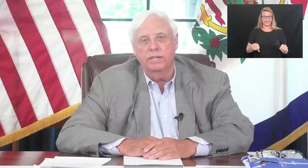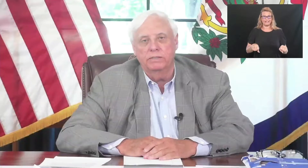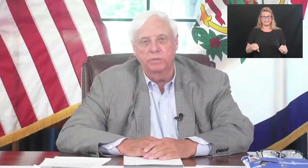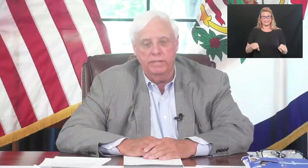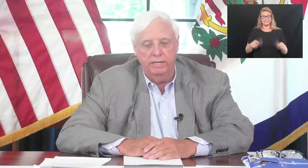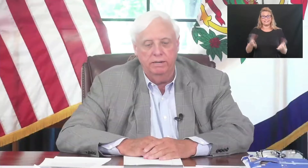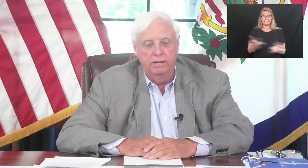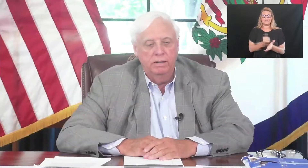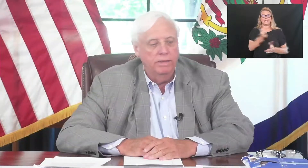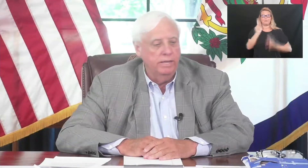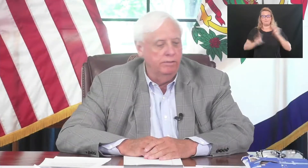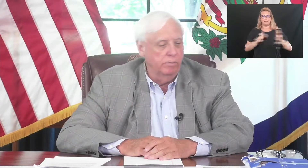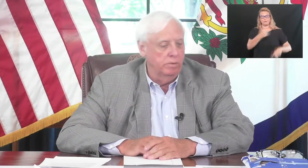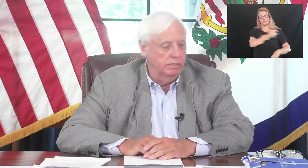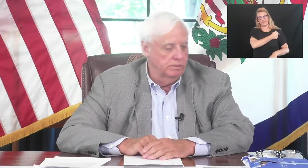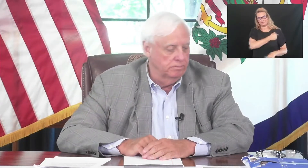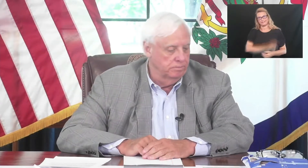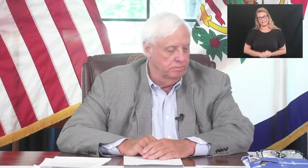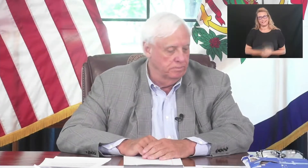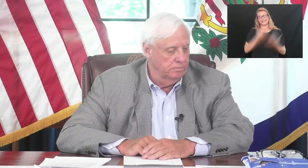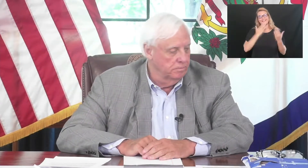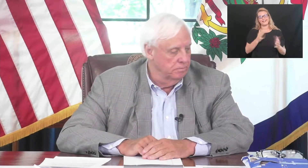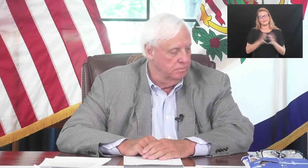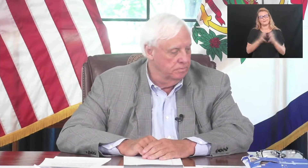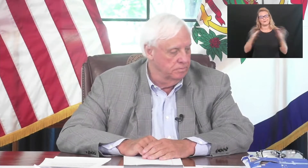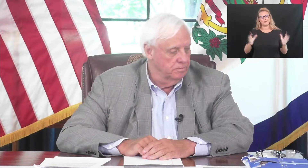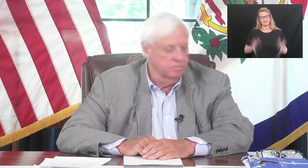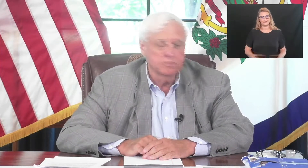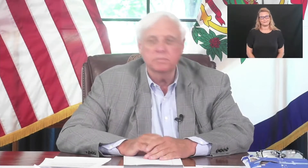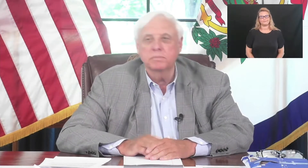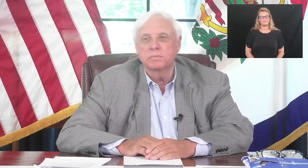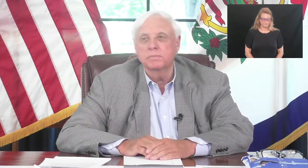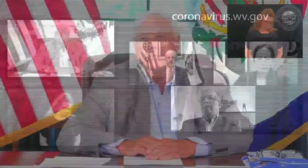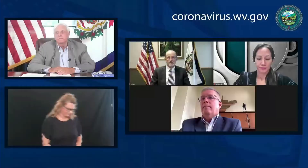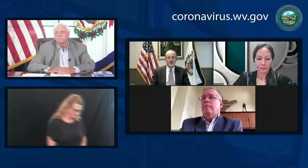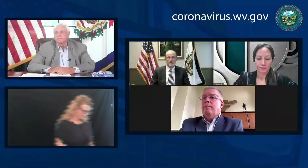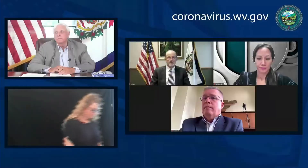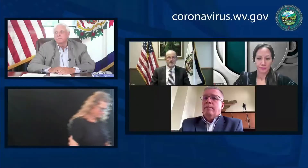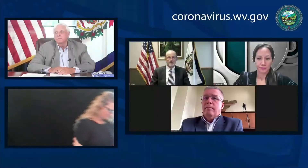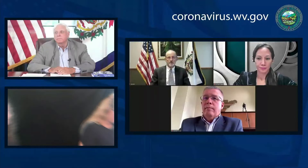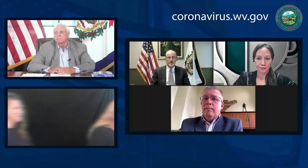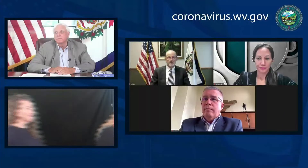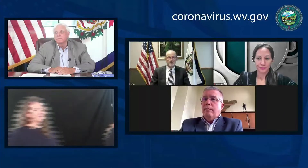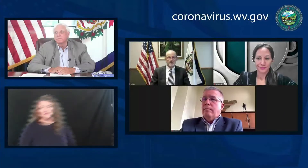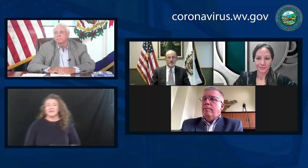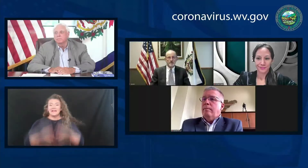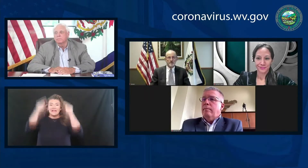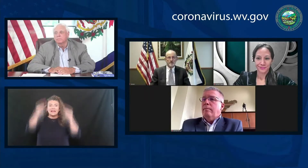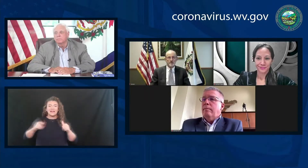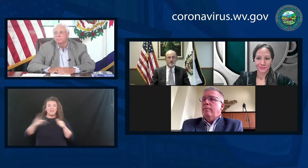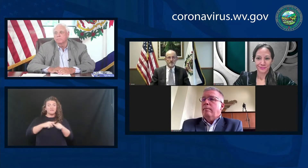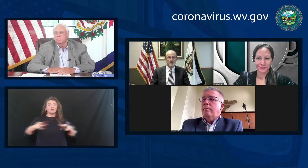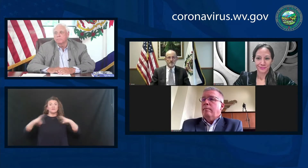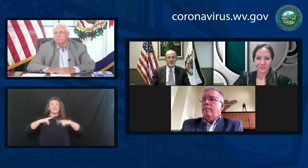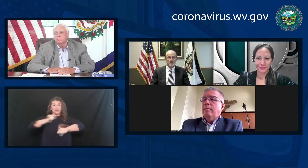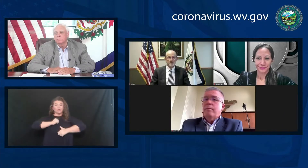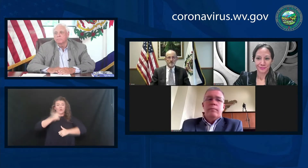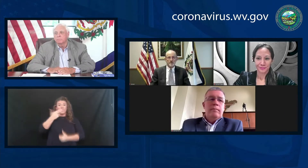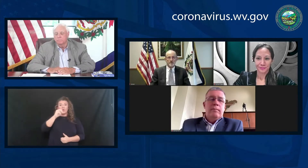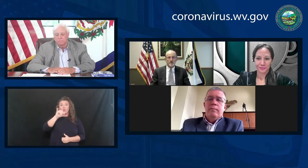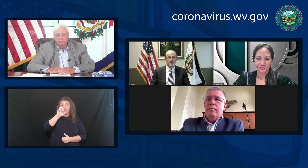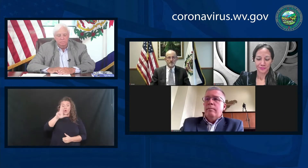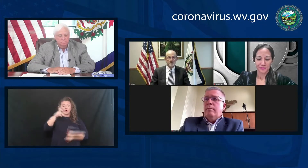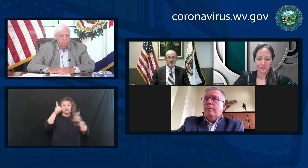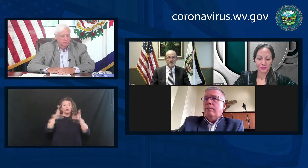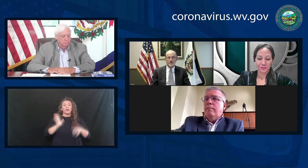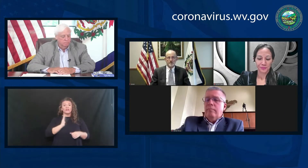finish line as we can. Thank you so much. All right, thank you, Governor. Let's now go first today to retired Major General Jim Hoyer, the